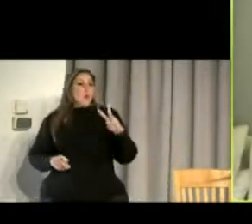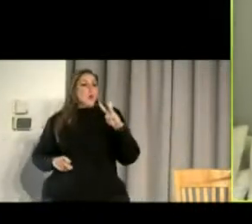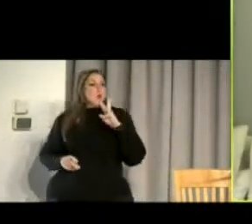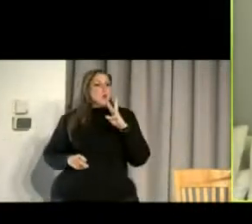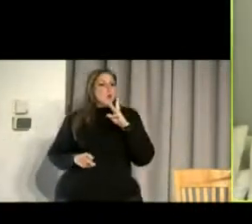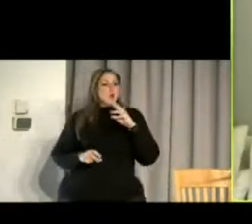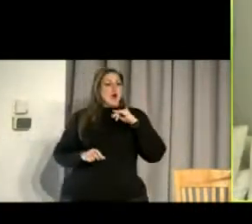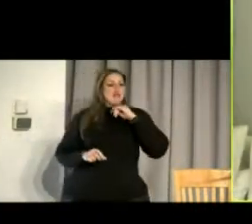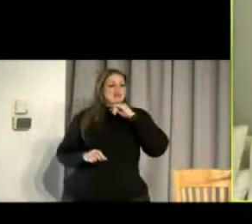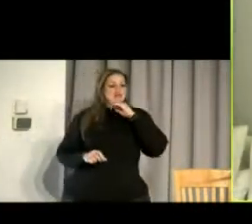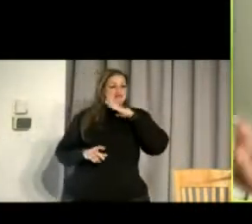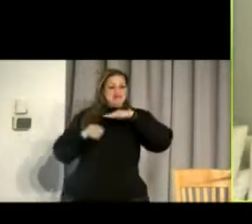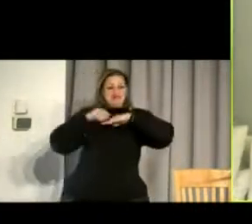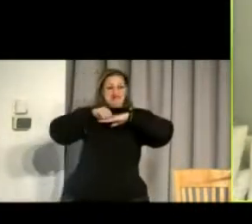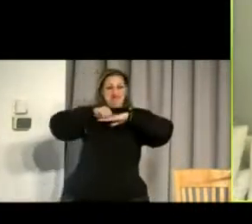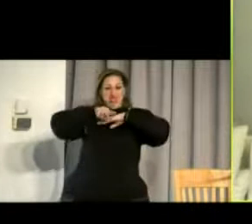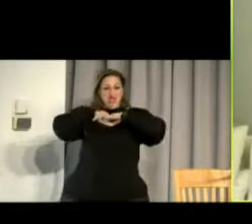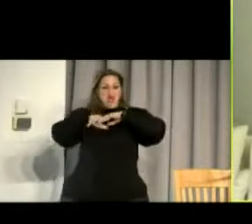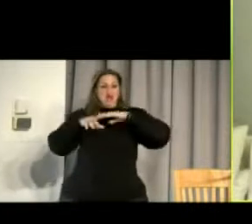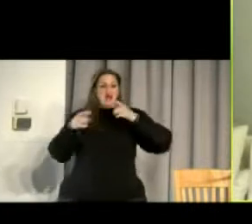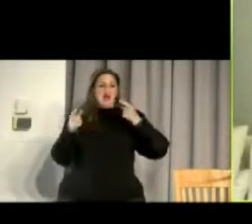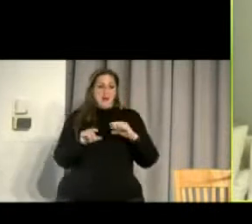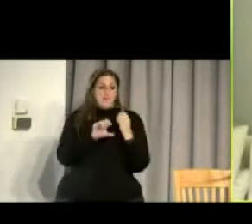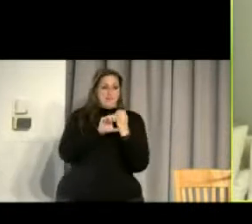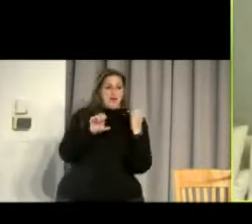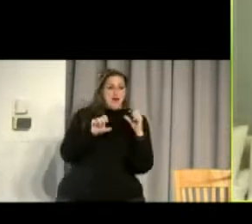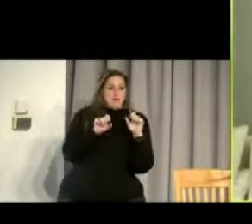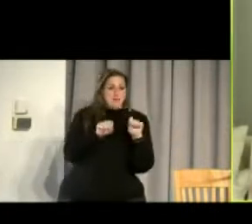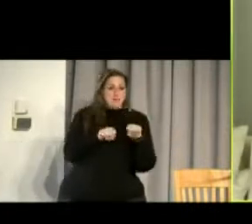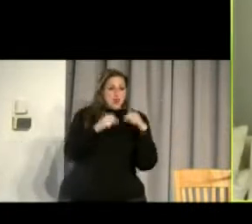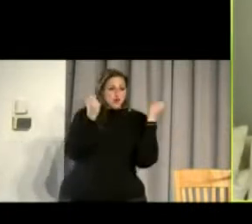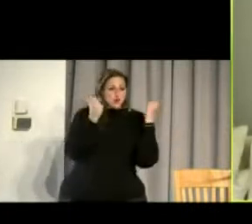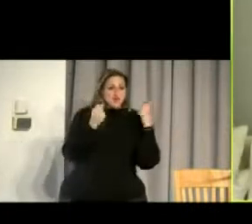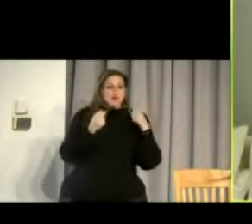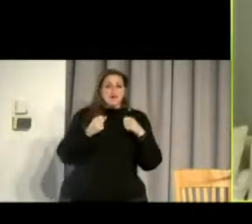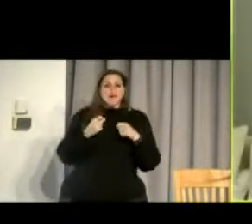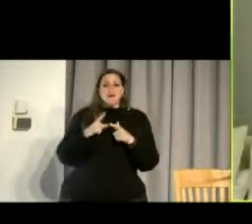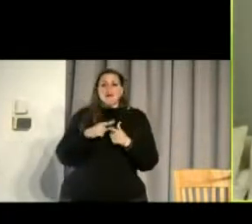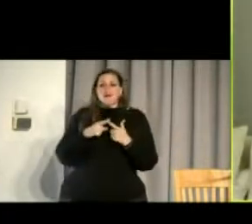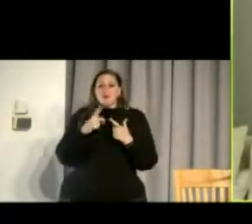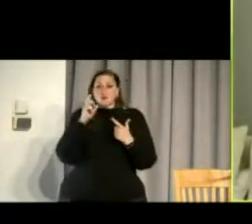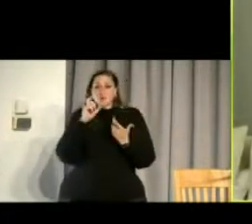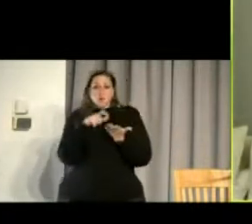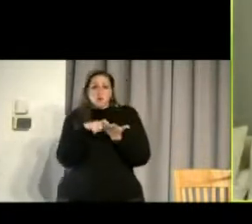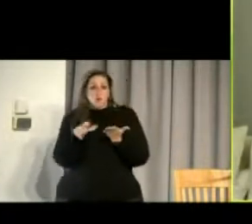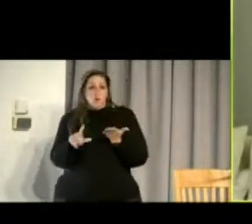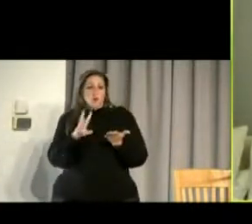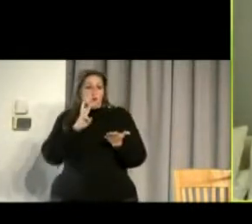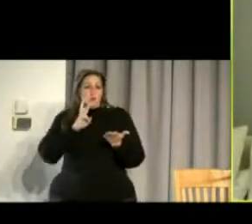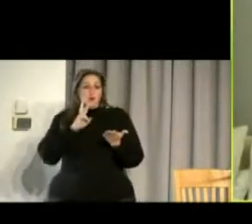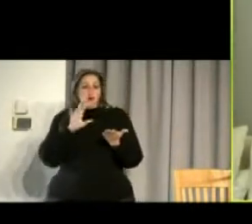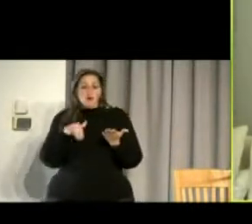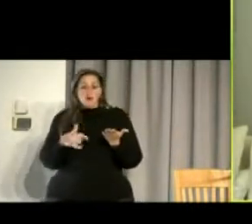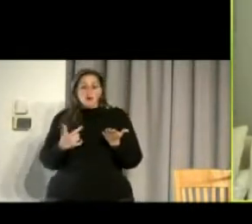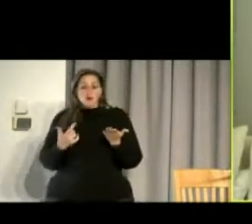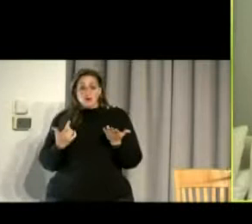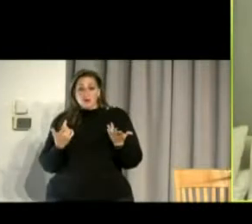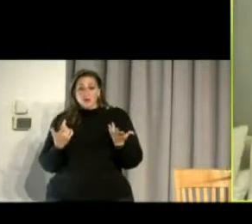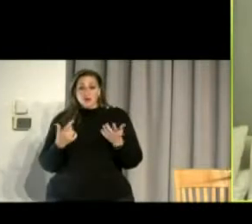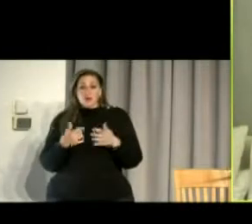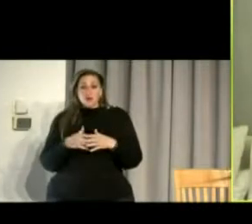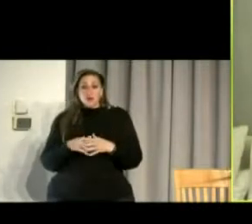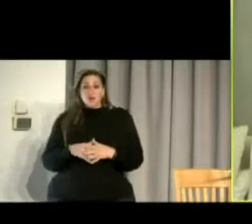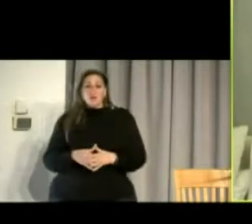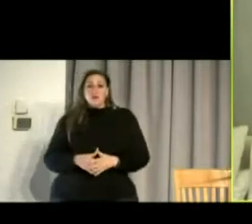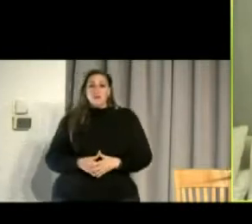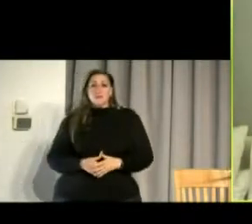contamination, what we see or pipes bursting is that we'll go immediately under a boil water alert. So that one, it's